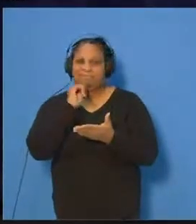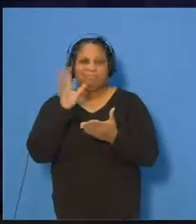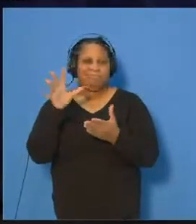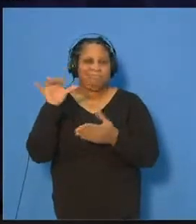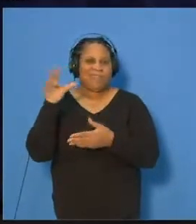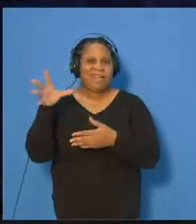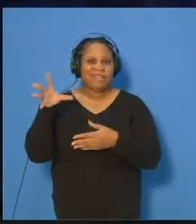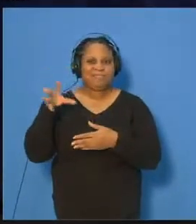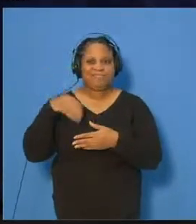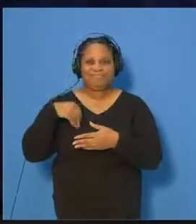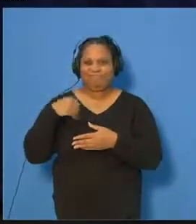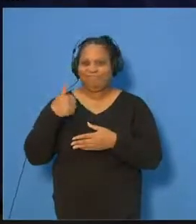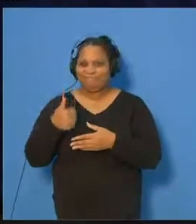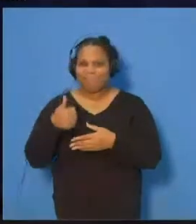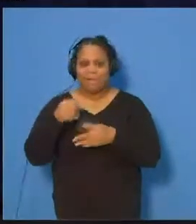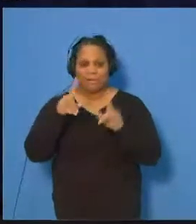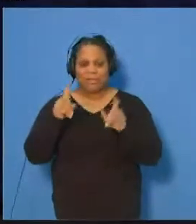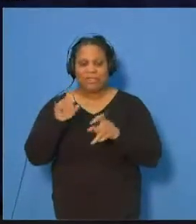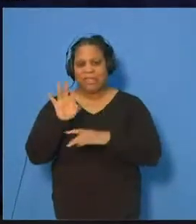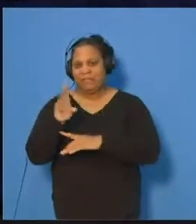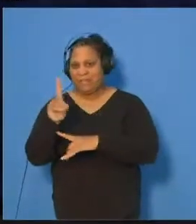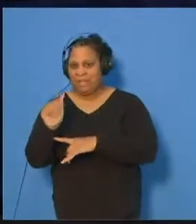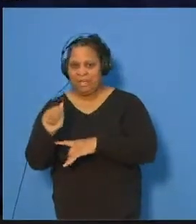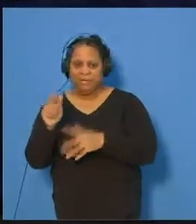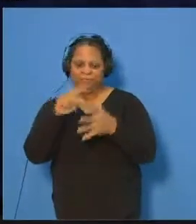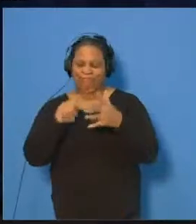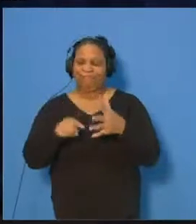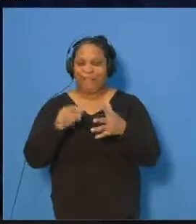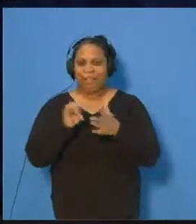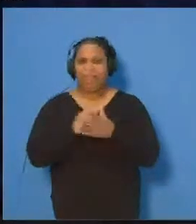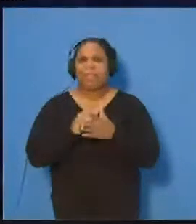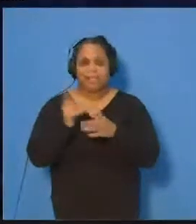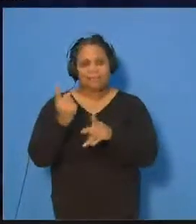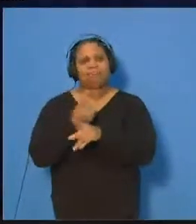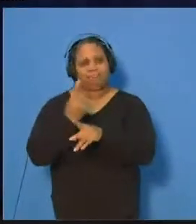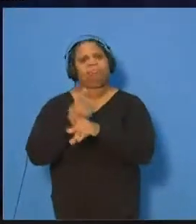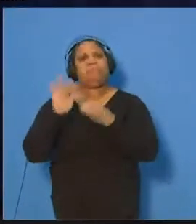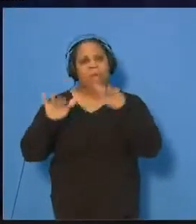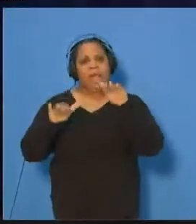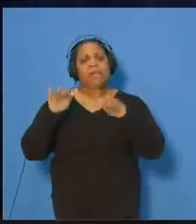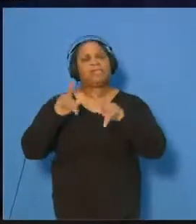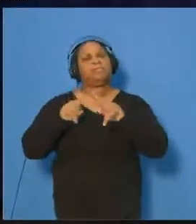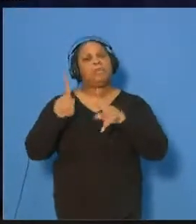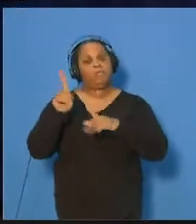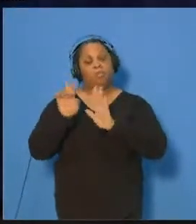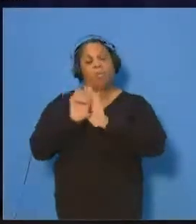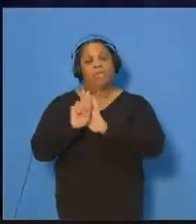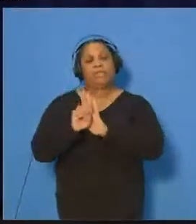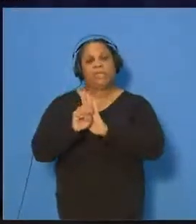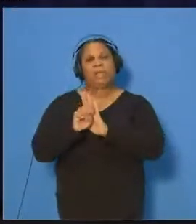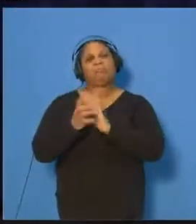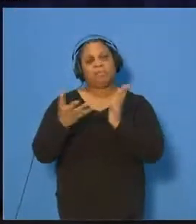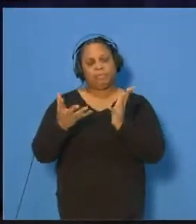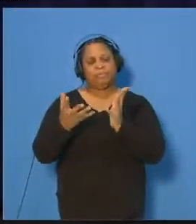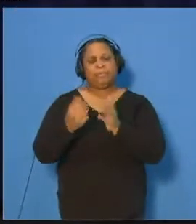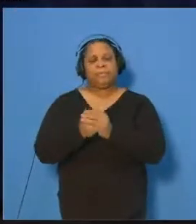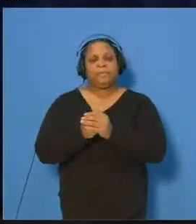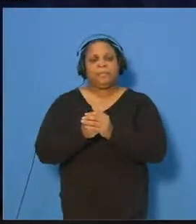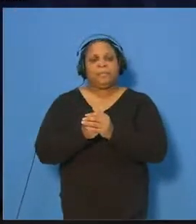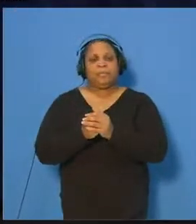approved by the FDA or tested or other things. And that is a very appropriate balance. But the one example that I would give is